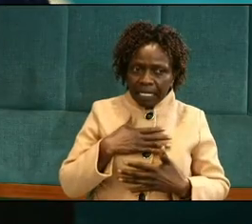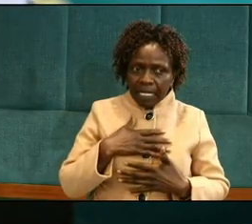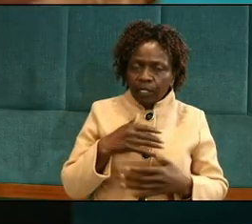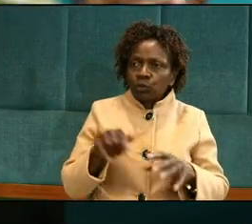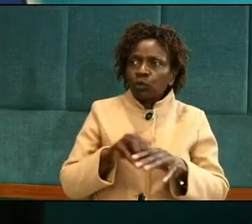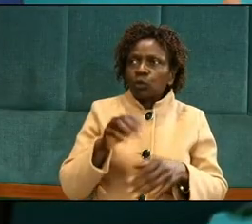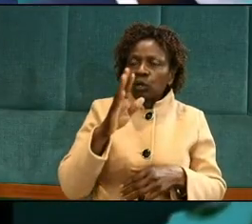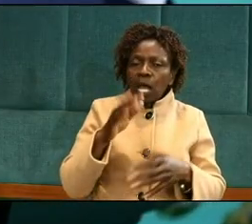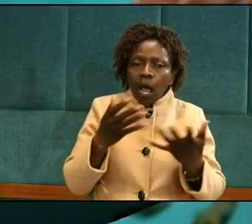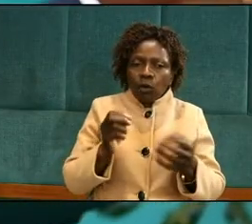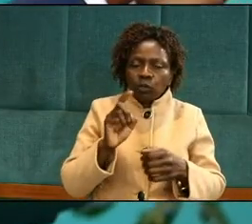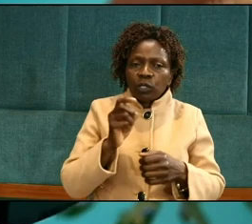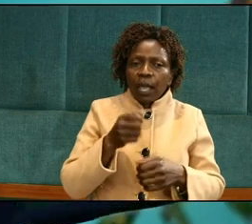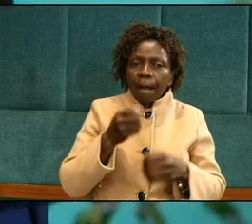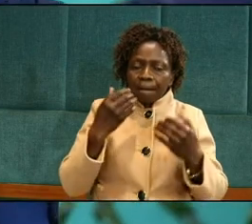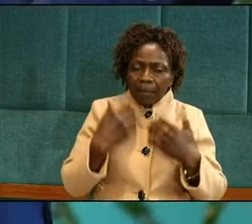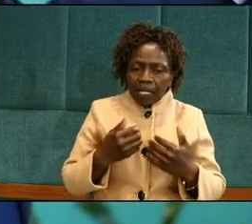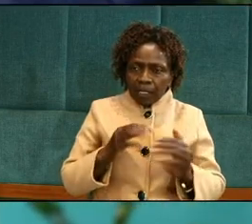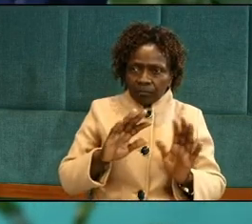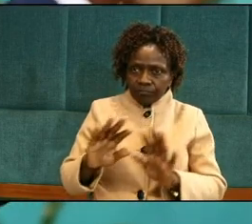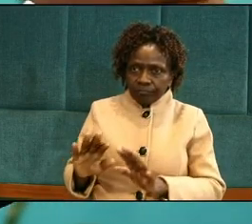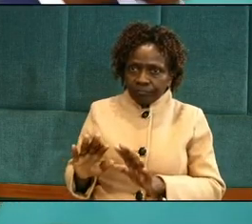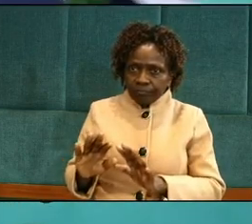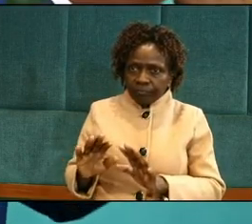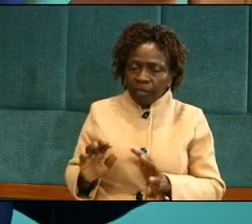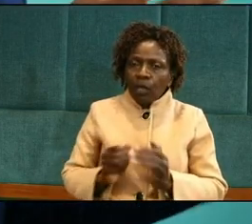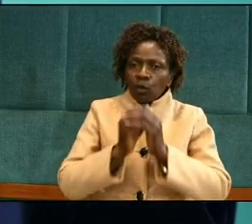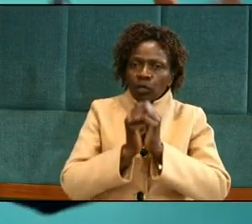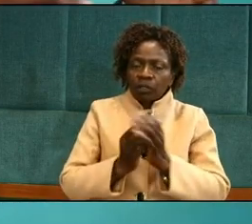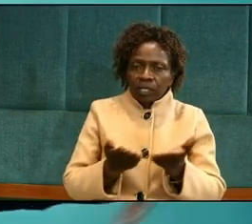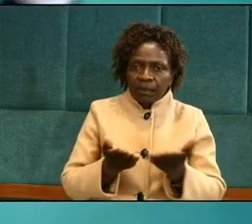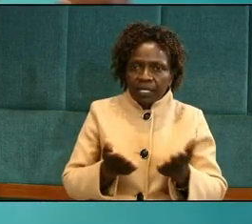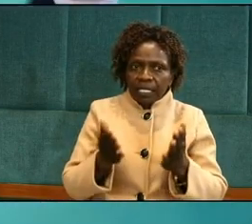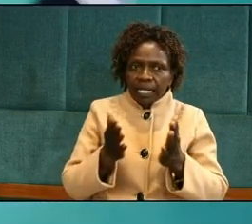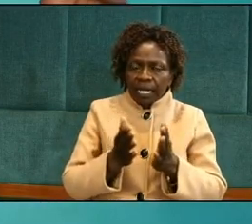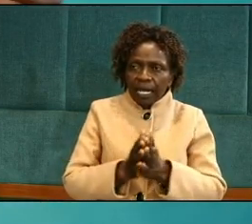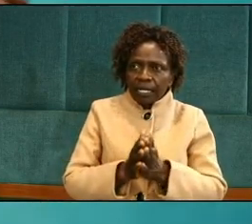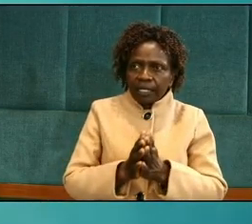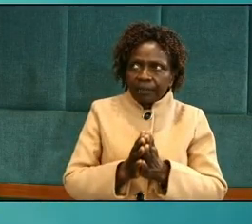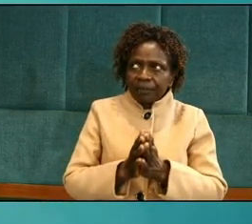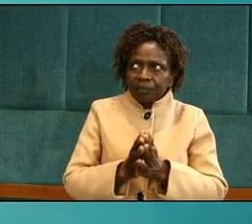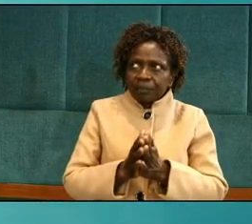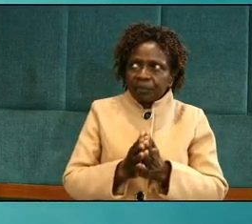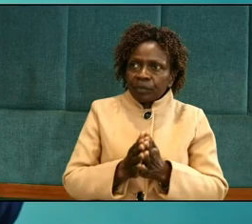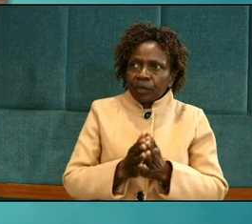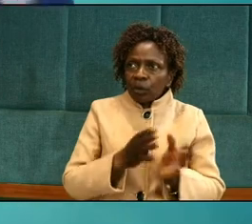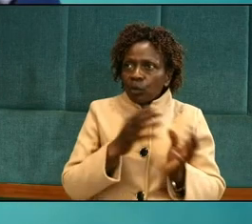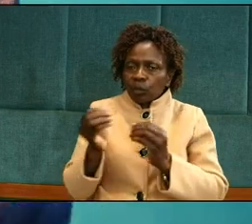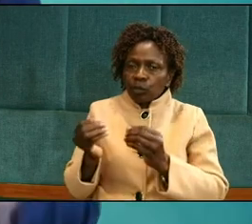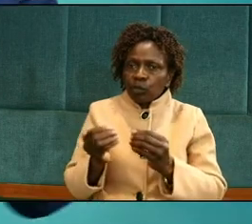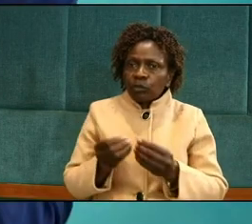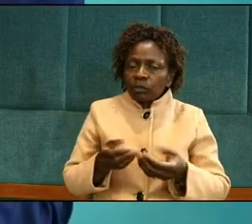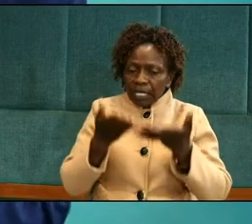How should man live out a worship service and render service that is